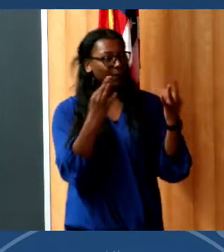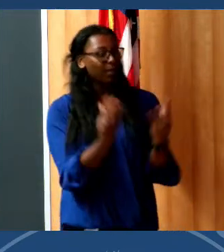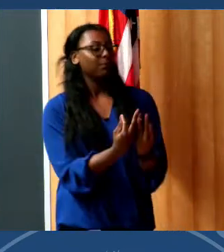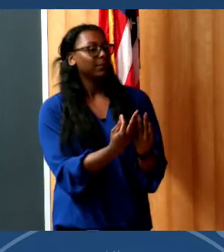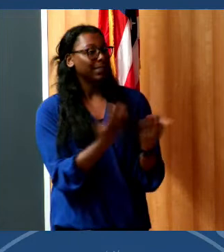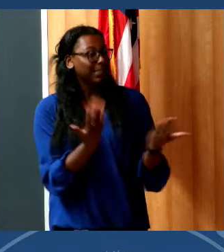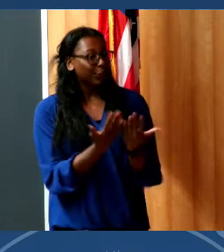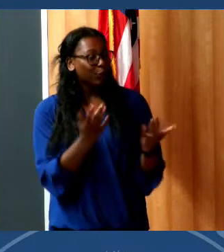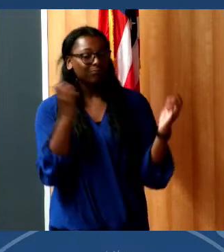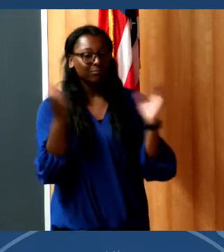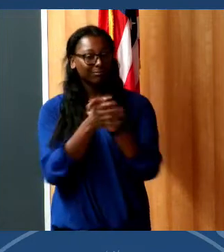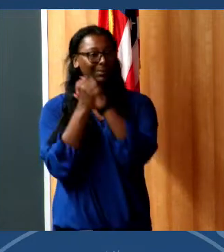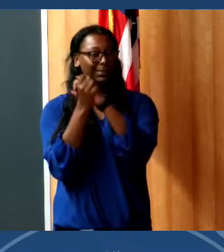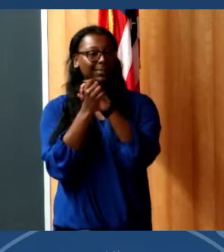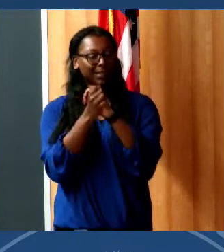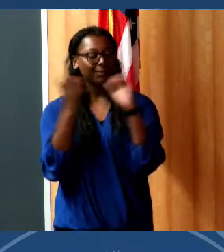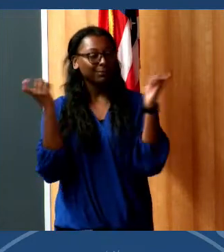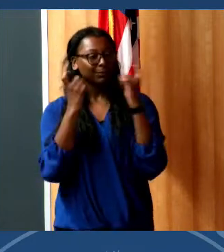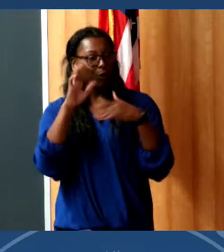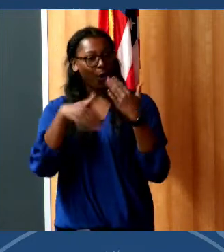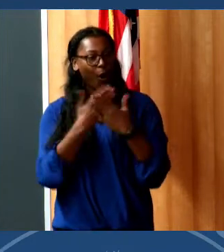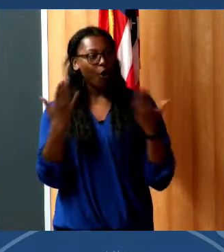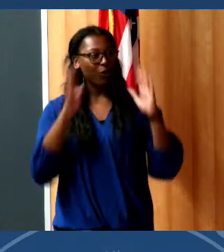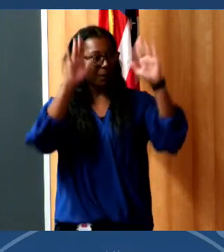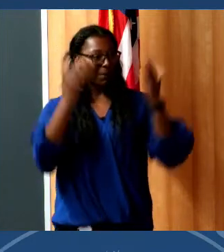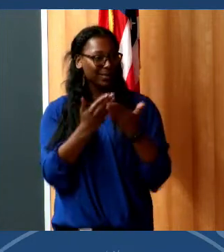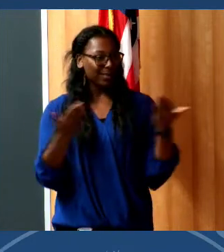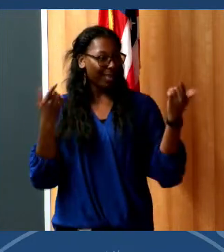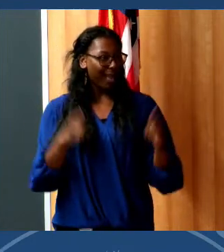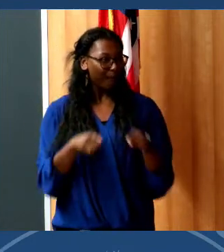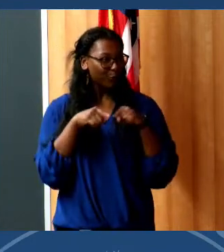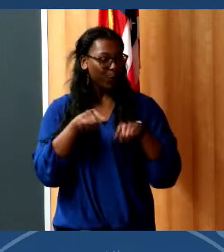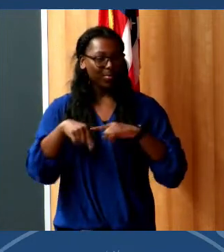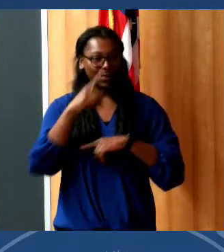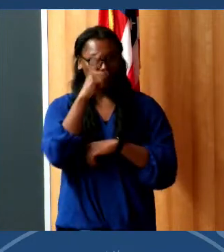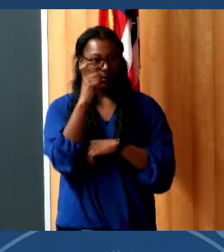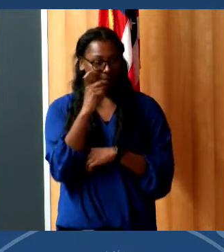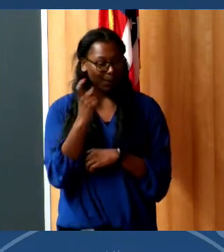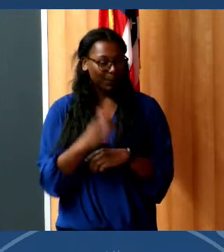all of your accomplishments this summer. I would also like to welcome